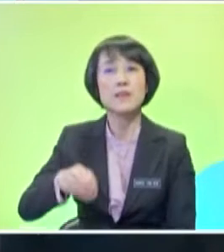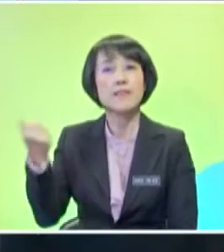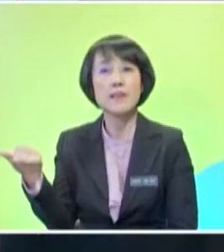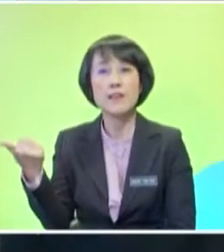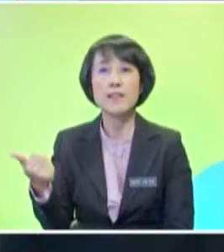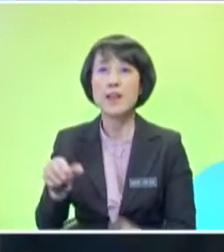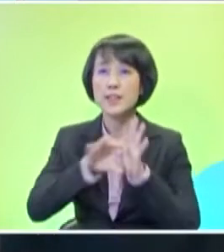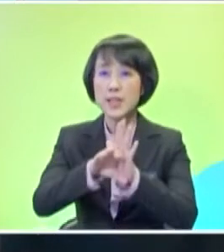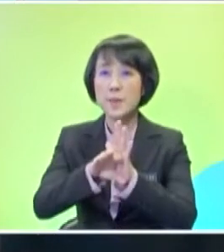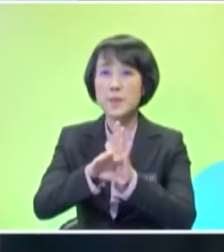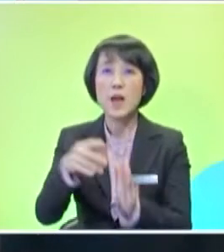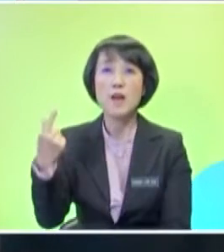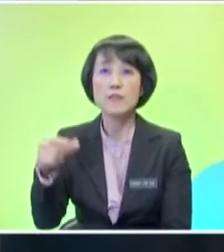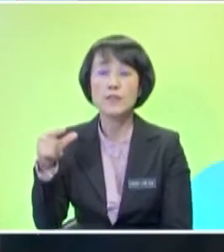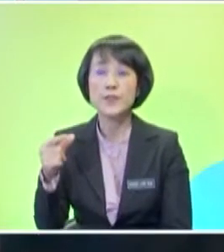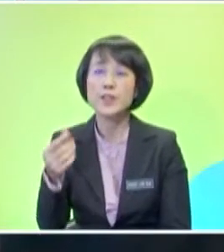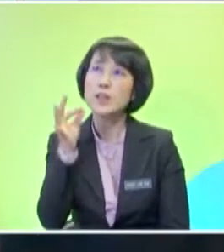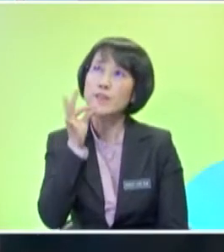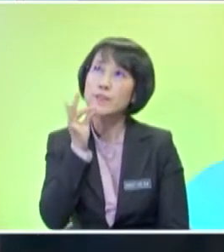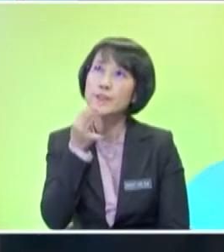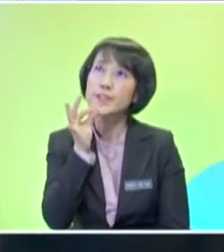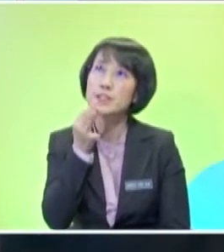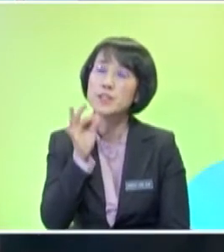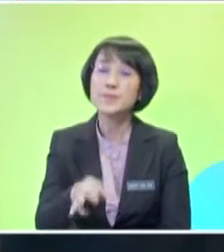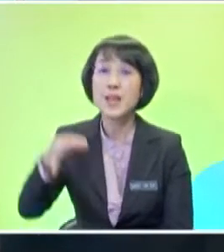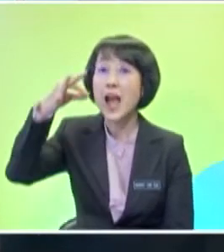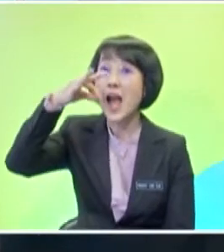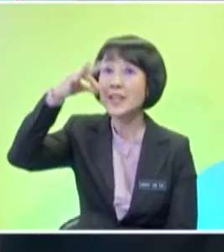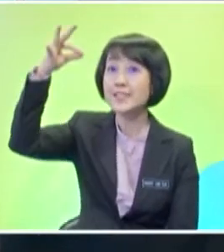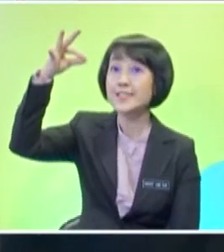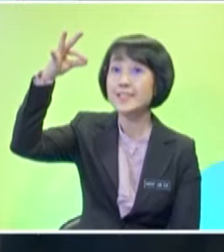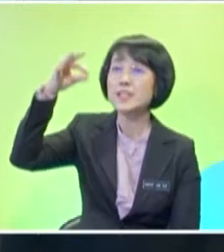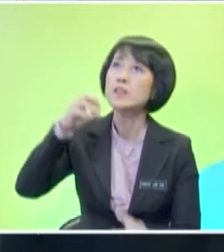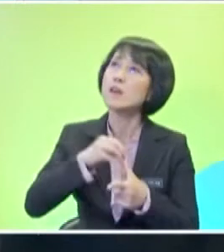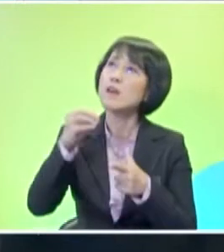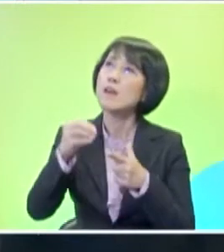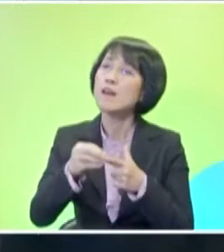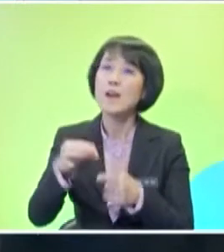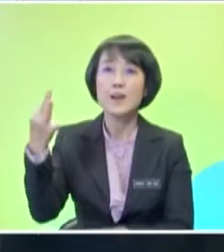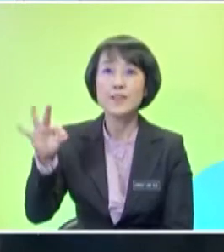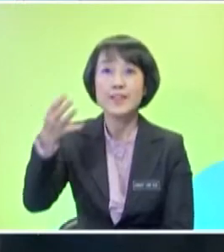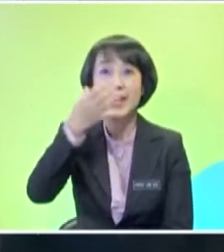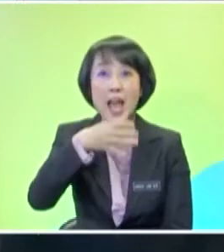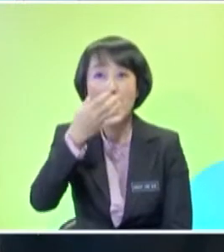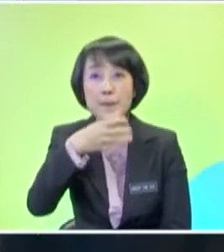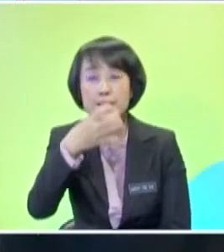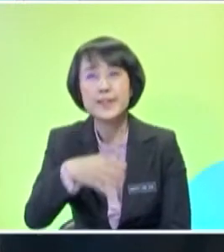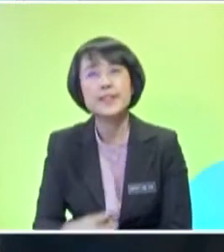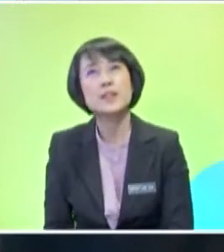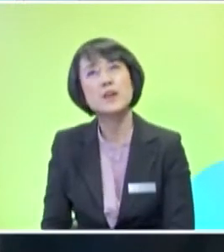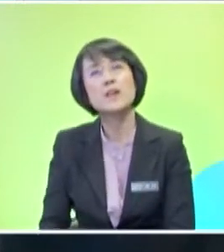of a green fruit, it can be either a grape. Or a green apple. Green